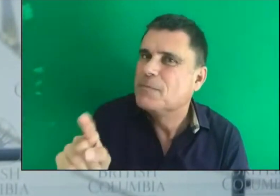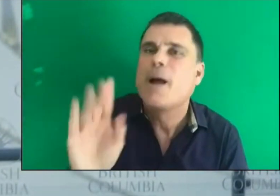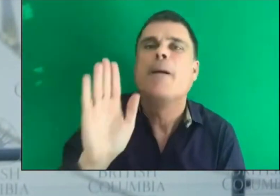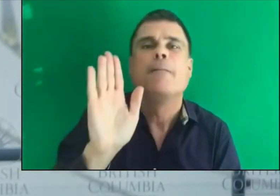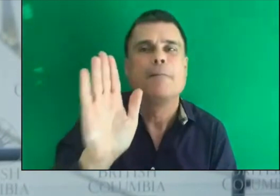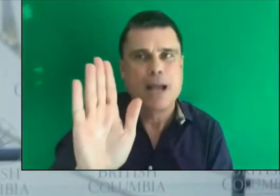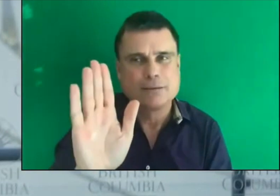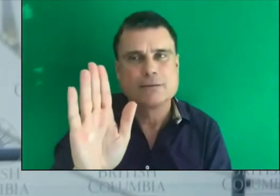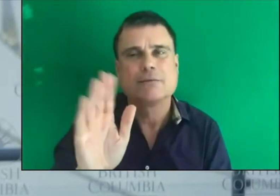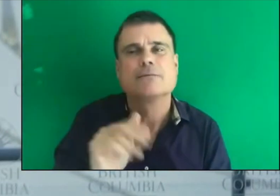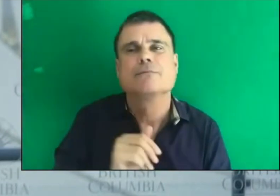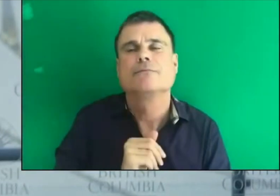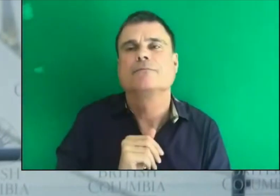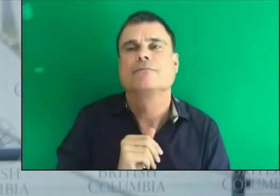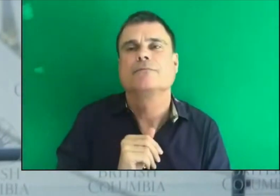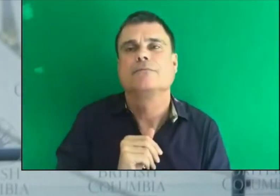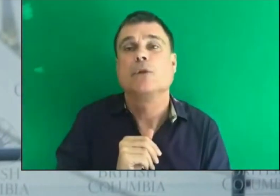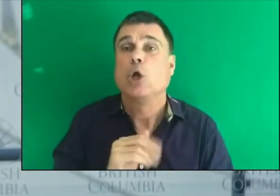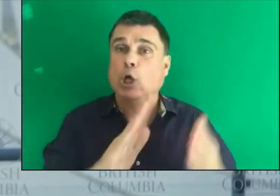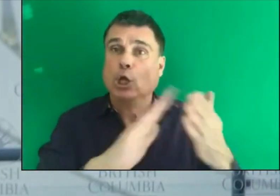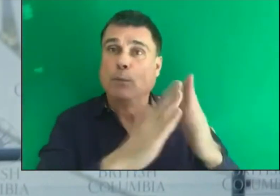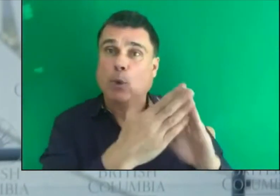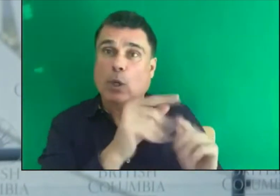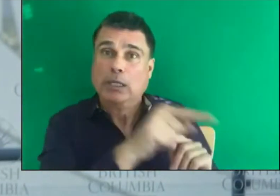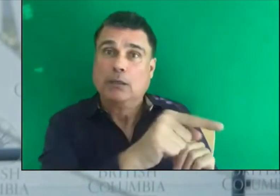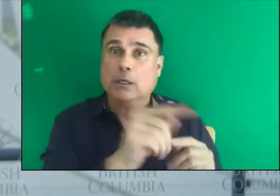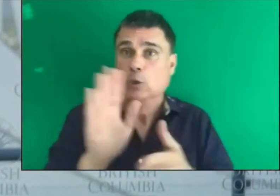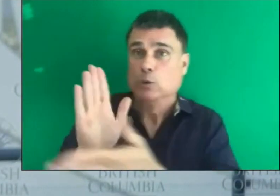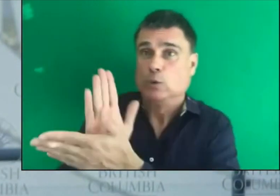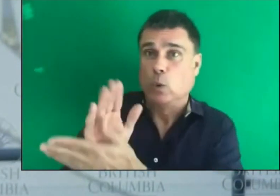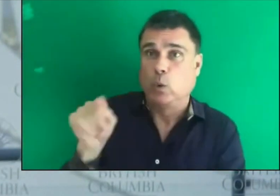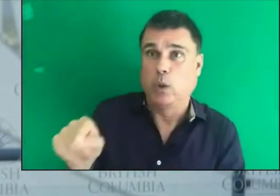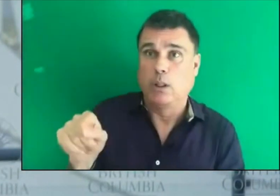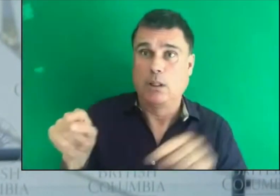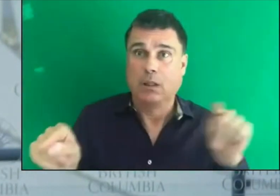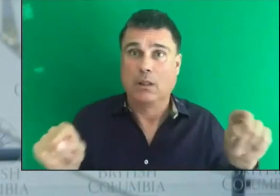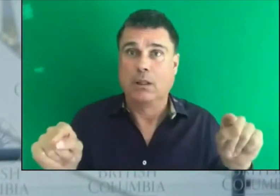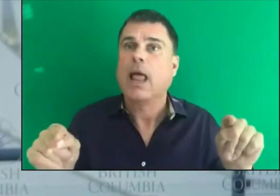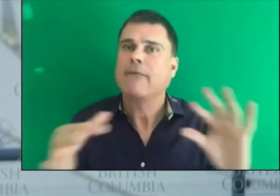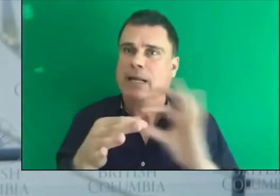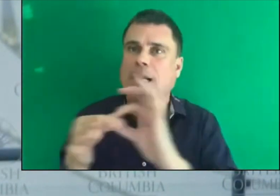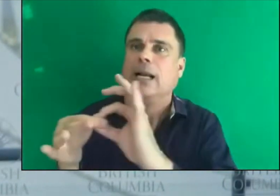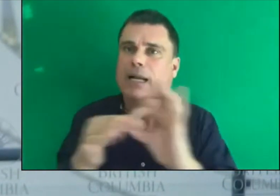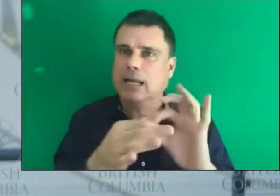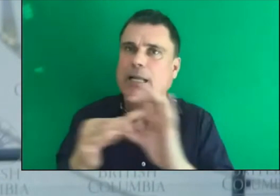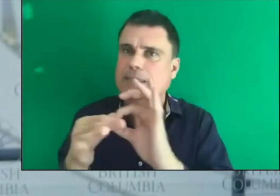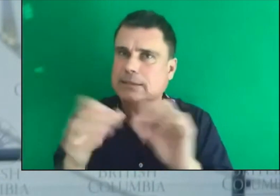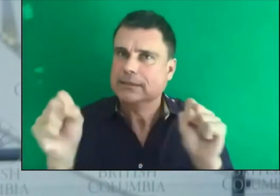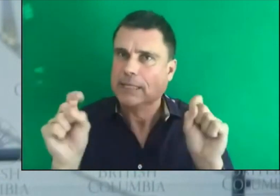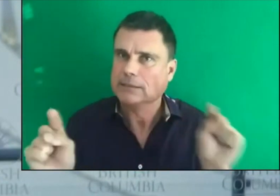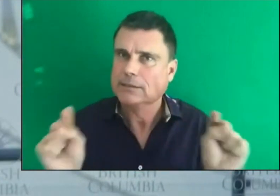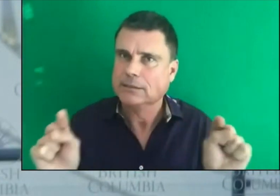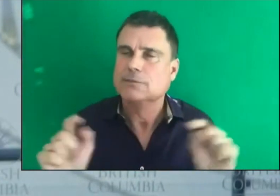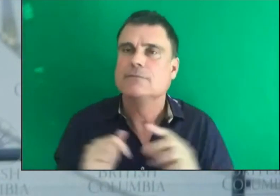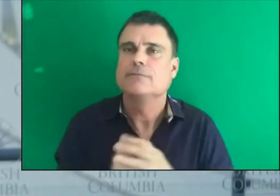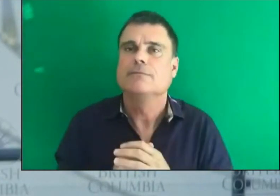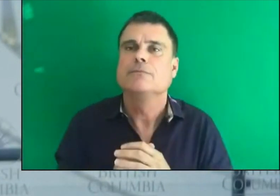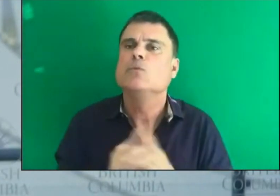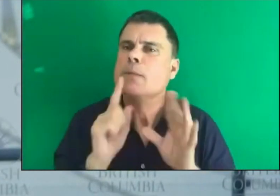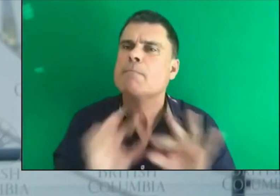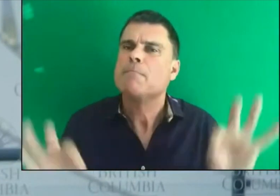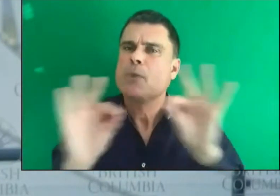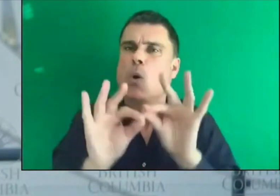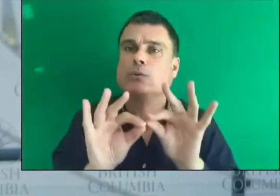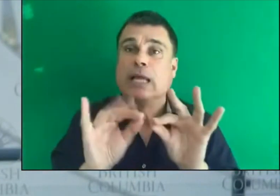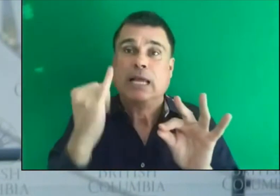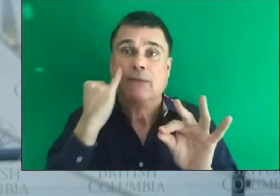our communities. What we have not seen is a lot of transmission events in schools. Schools are not amplifying this virus.